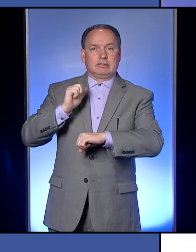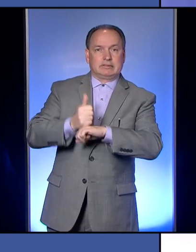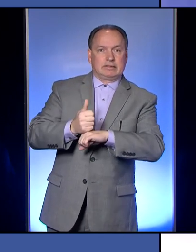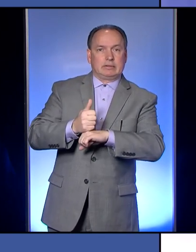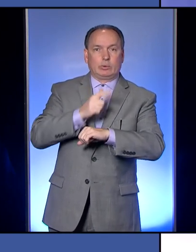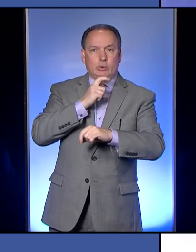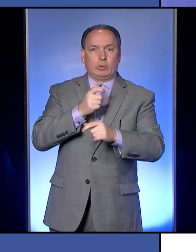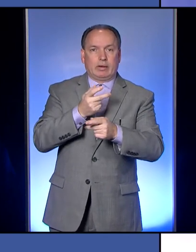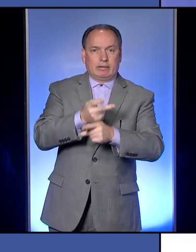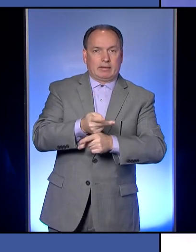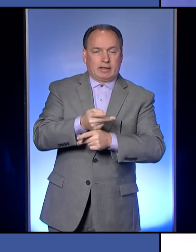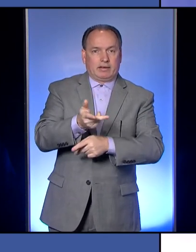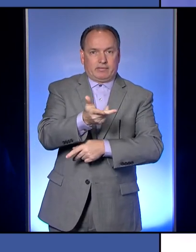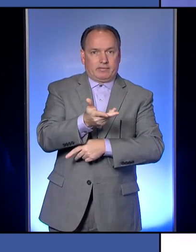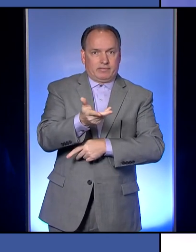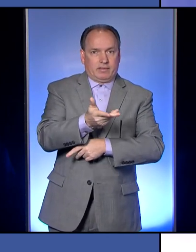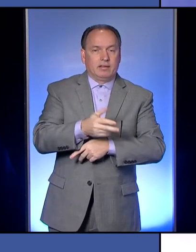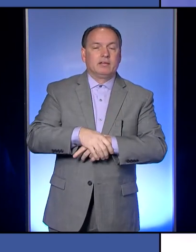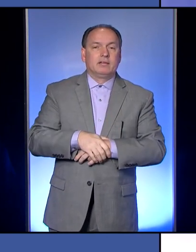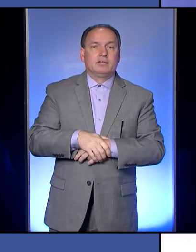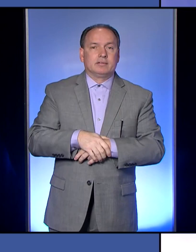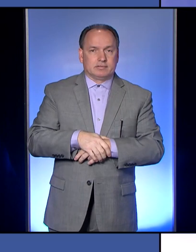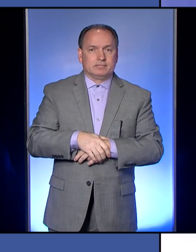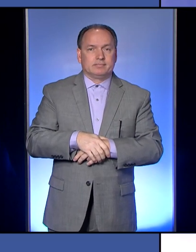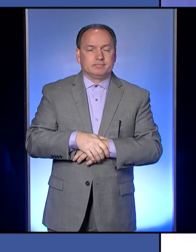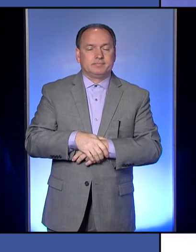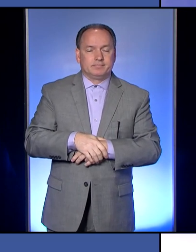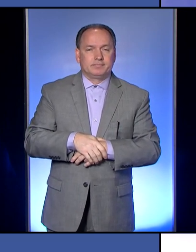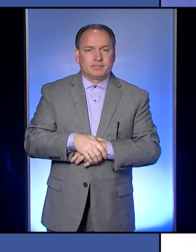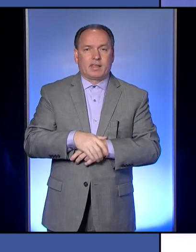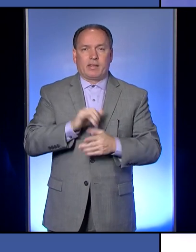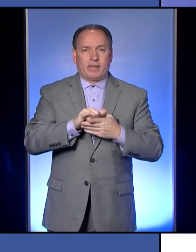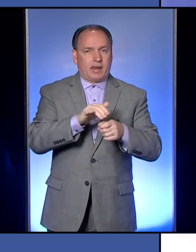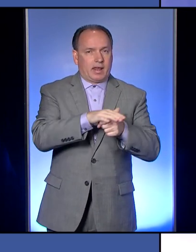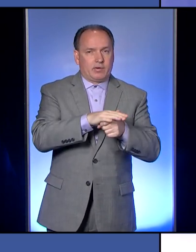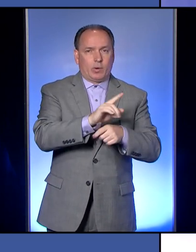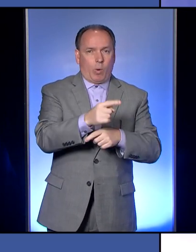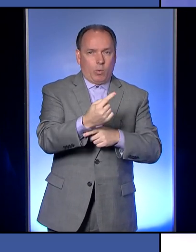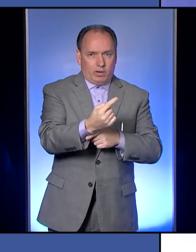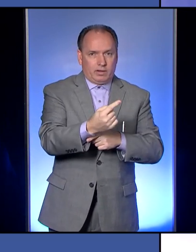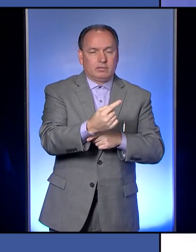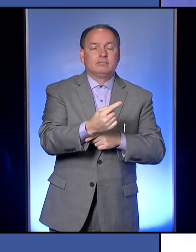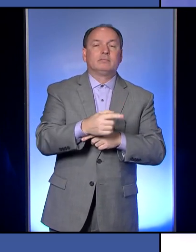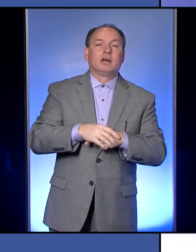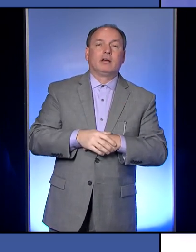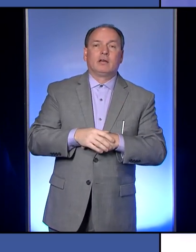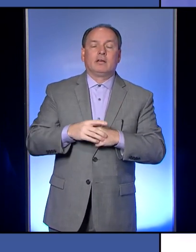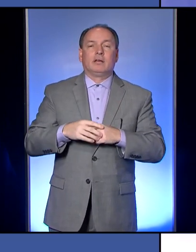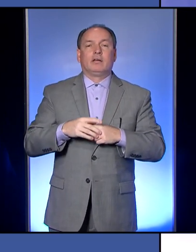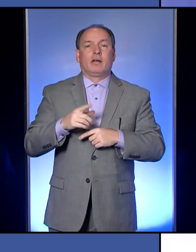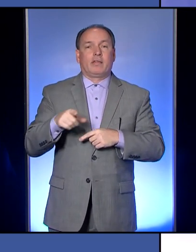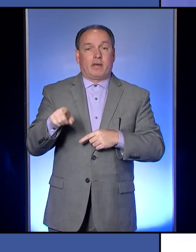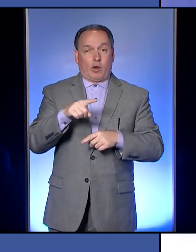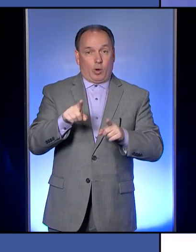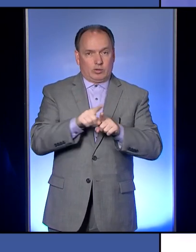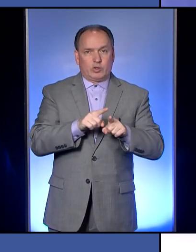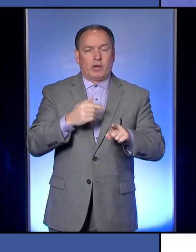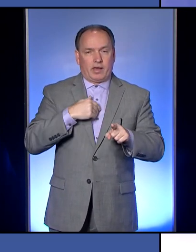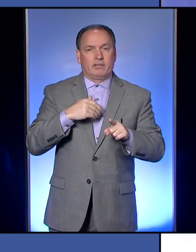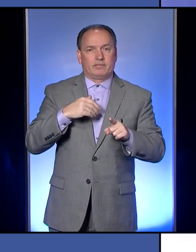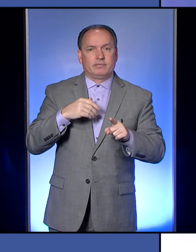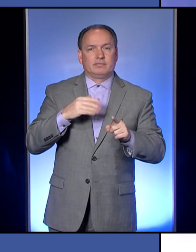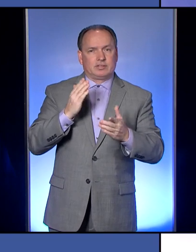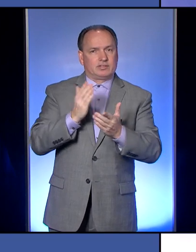would, if this happens, they would just be treating in that area of the nursing home. They also have stopped